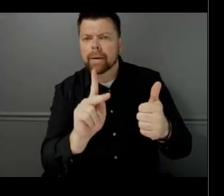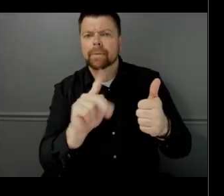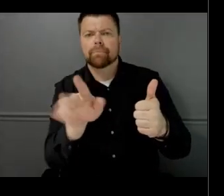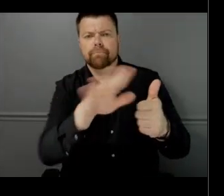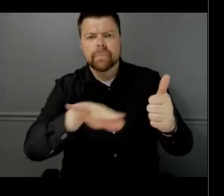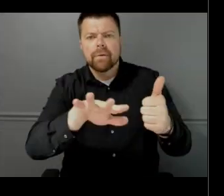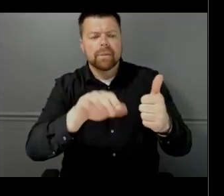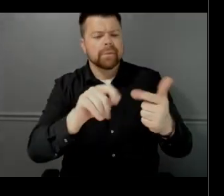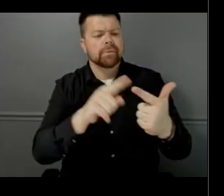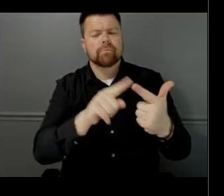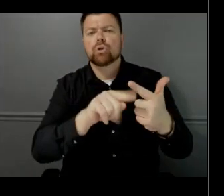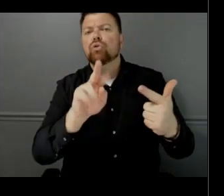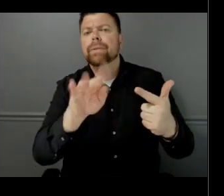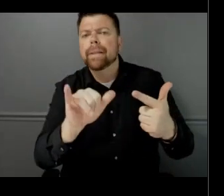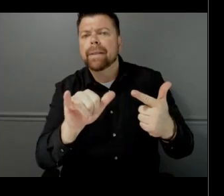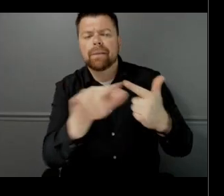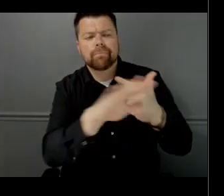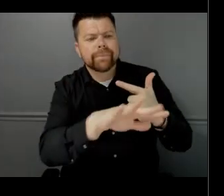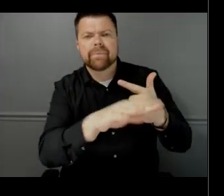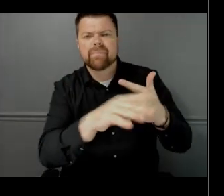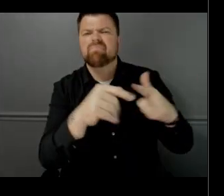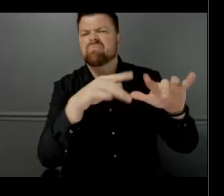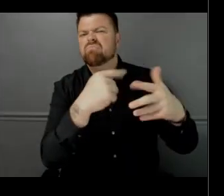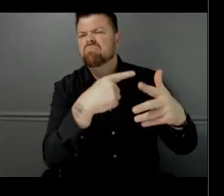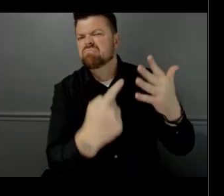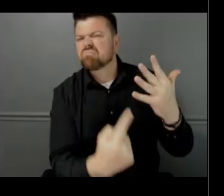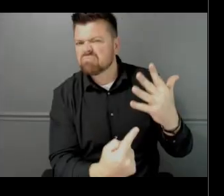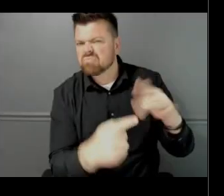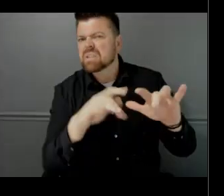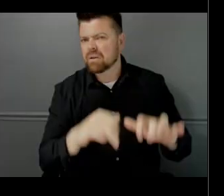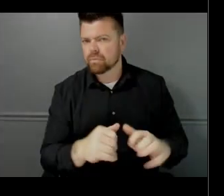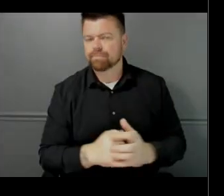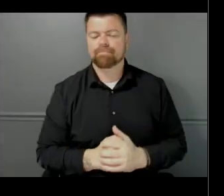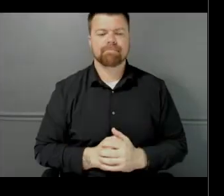utility easements, etc.